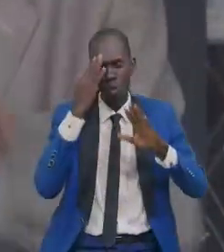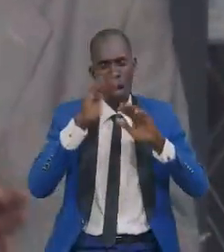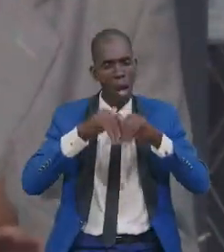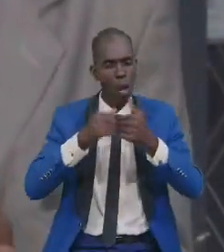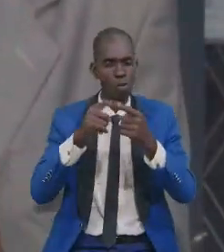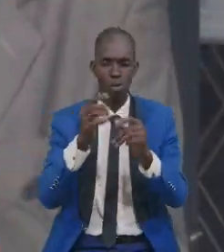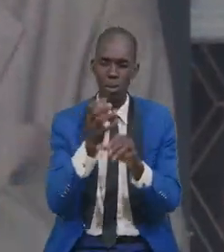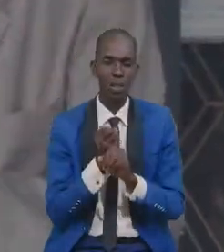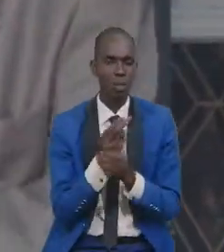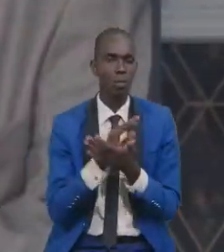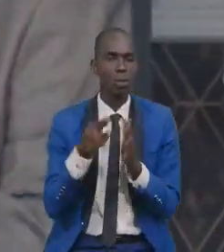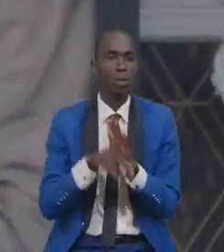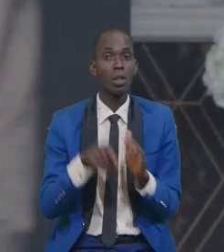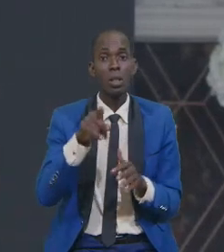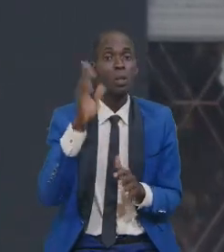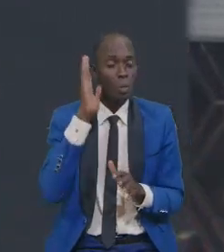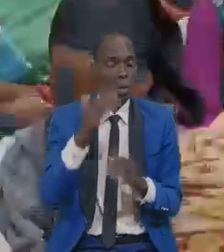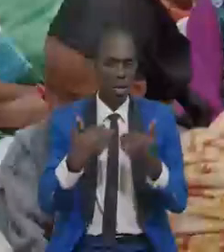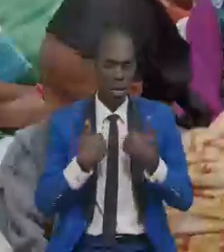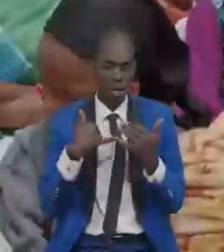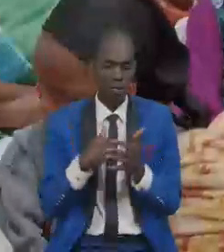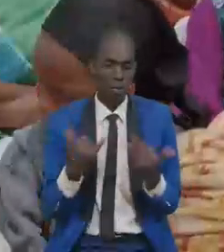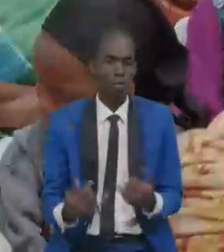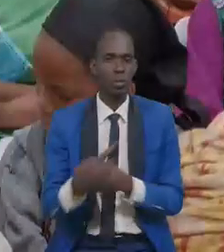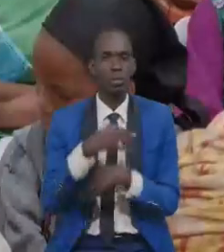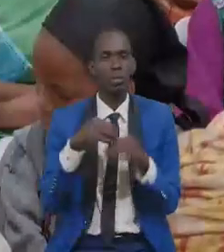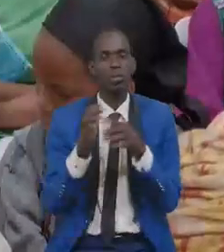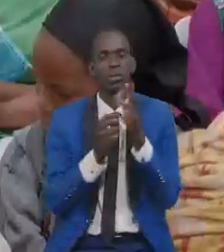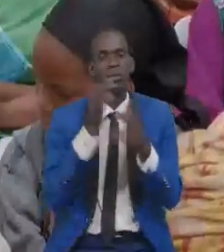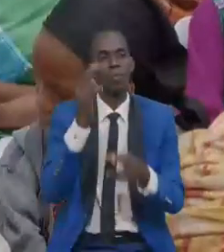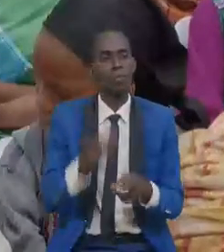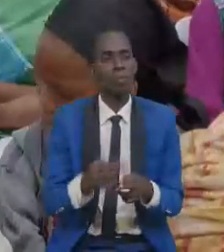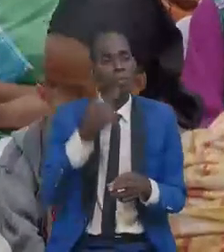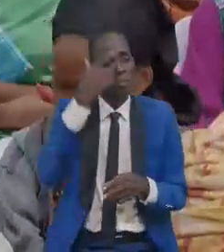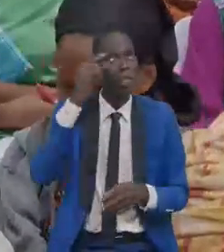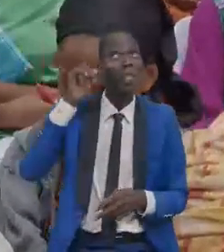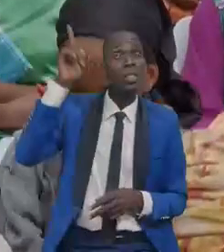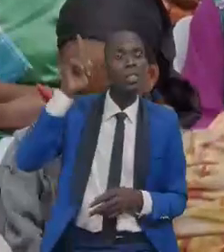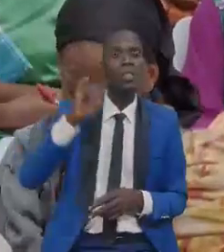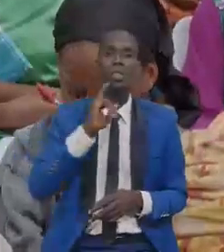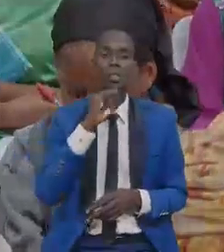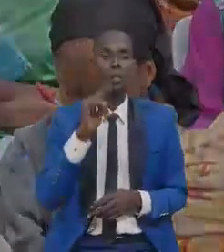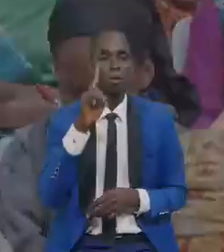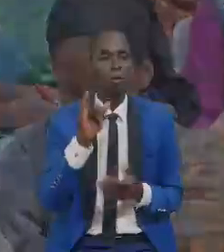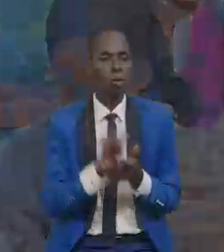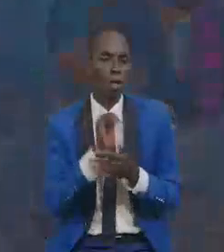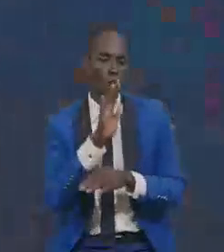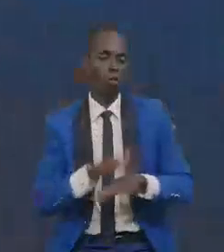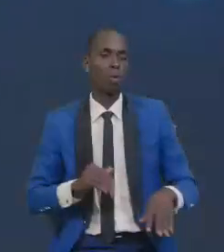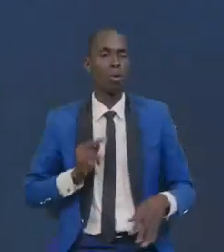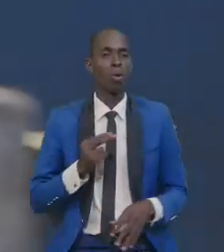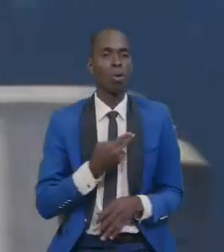You will have it today. Because you see, he is the one that calls. And faithful is